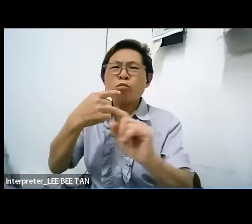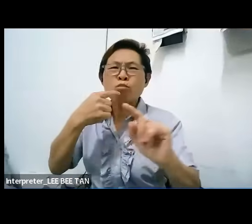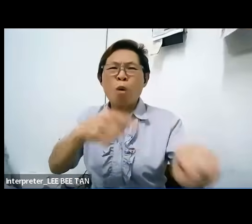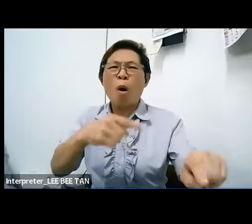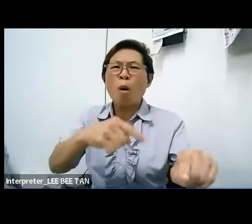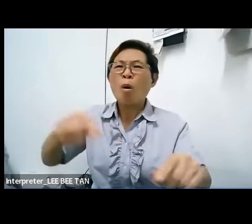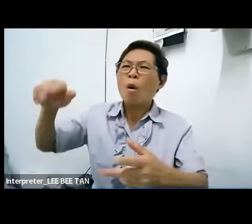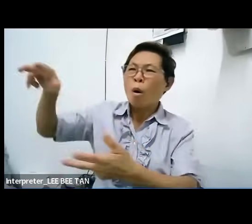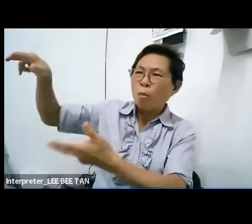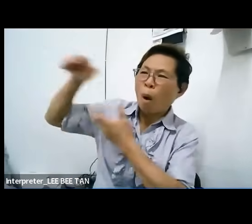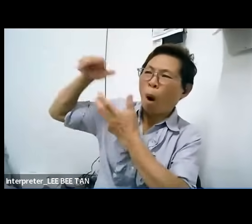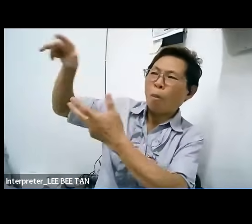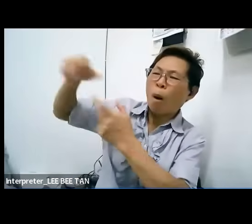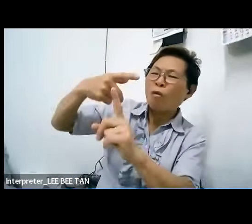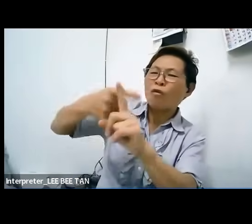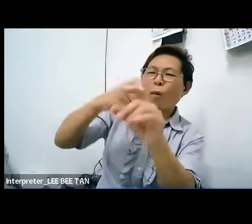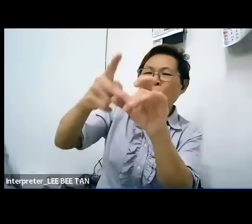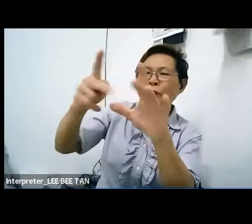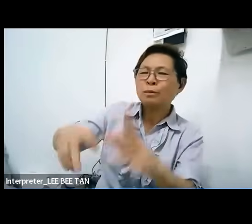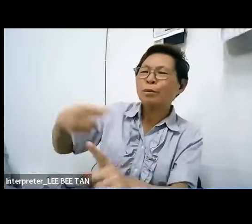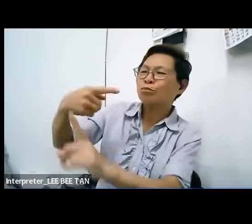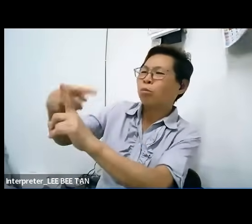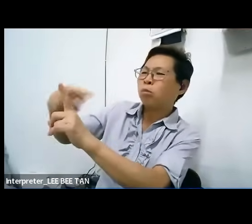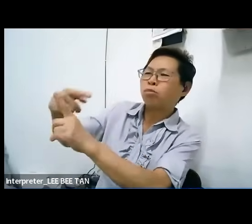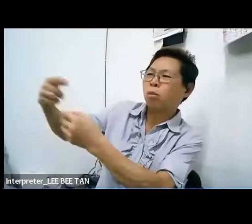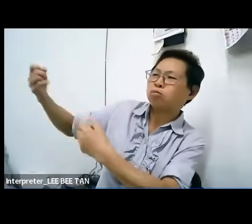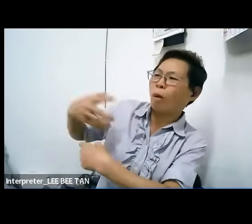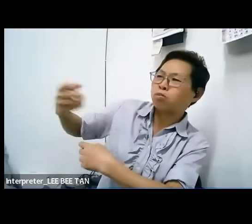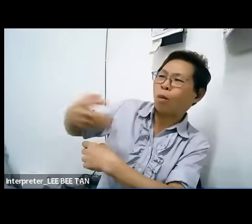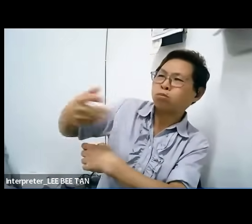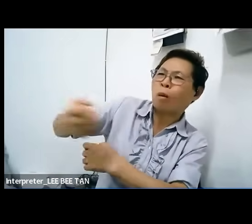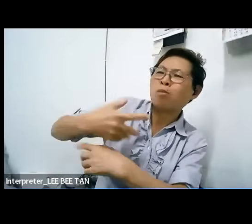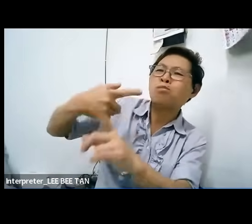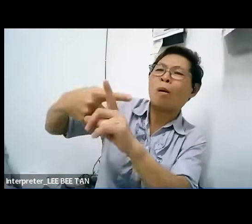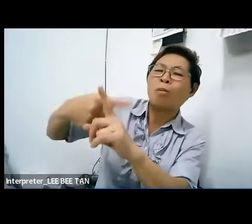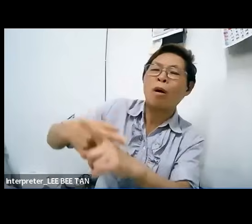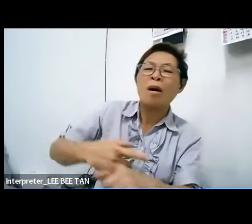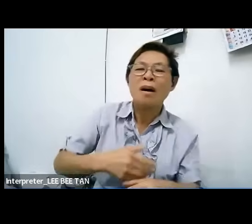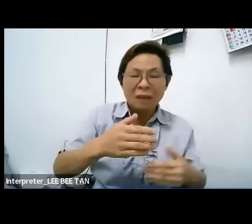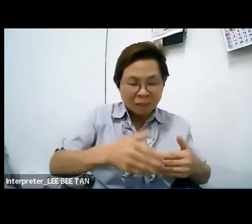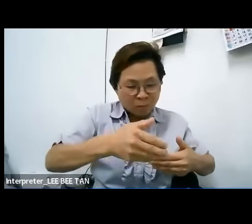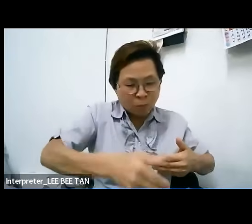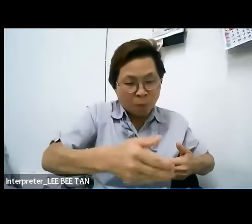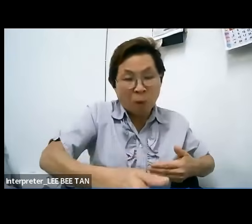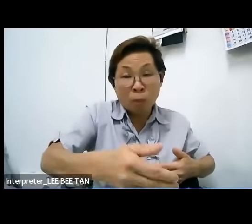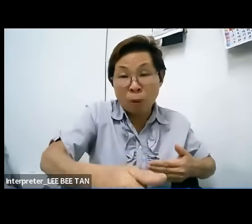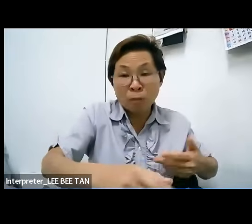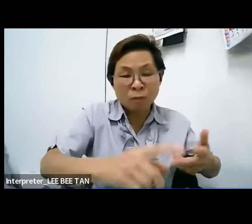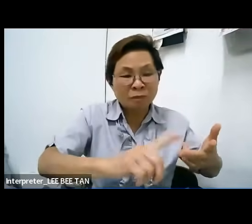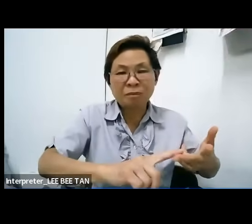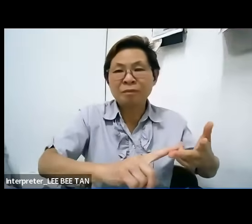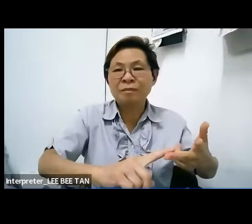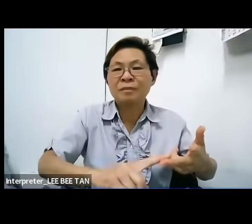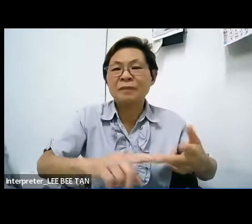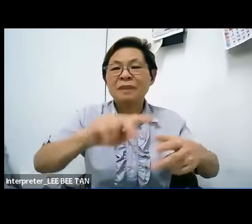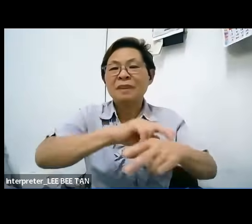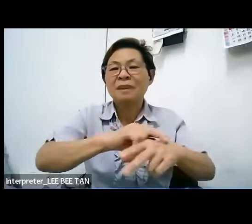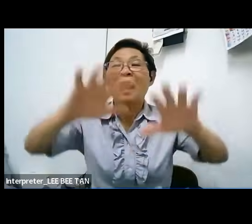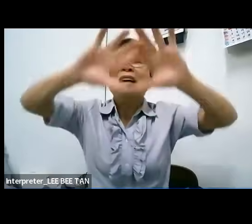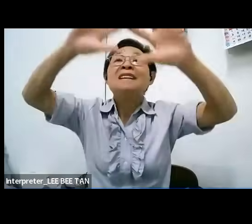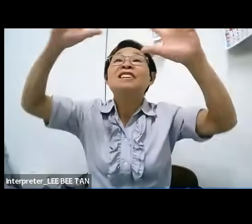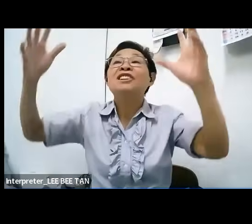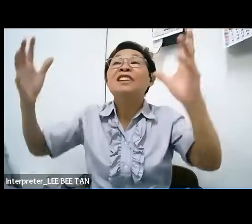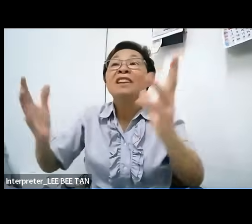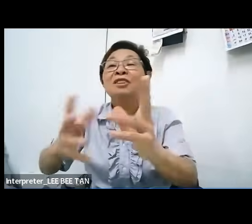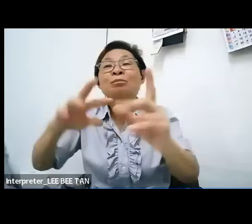the participants. So thank you so much. All right, our journey now takes us to the international perspectives